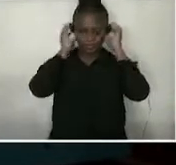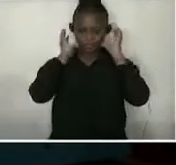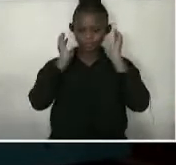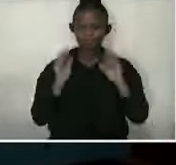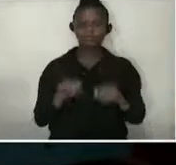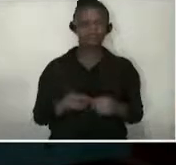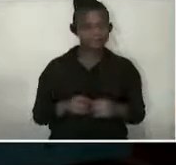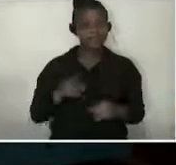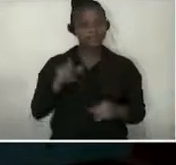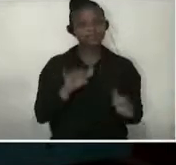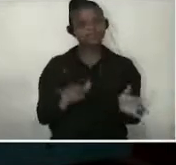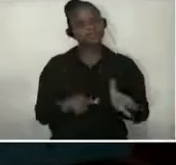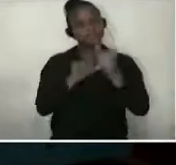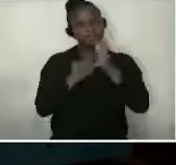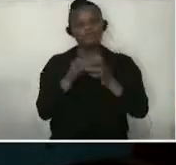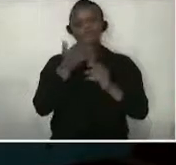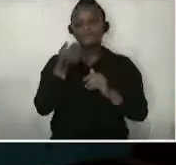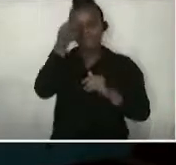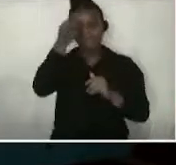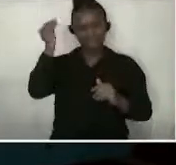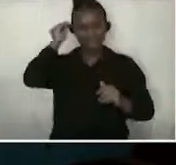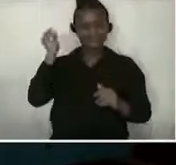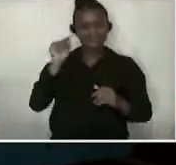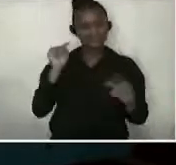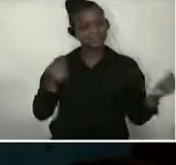because there is no legislation